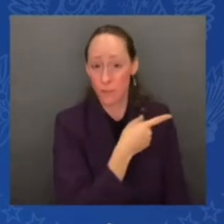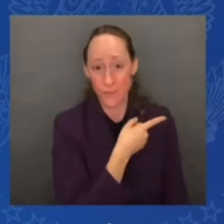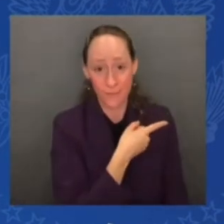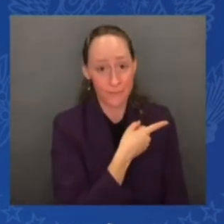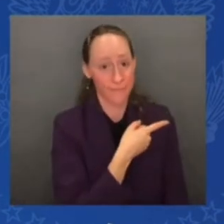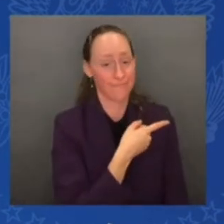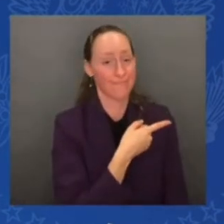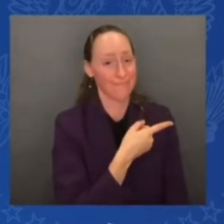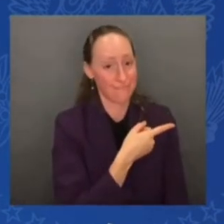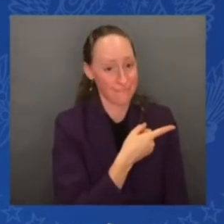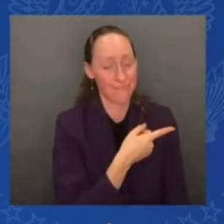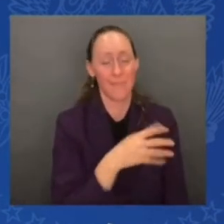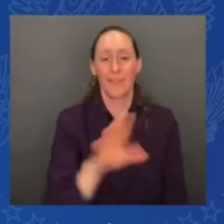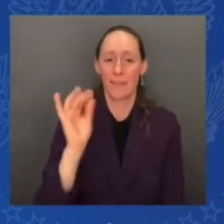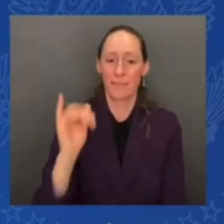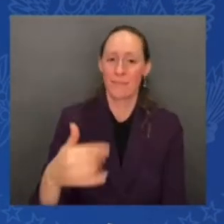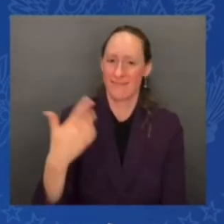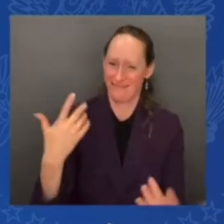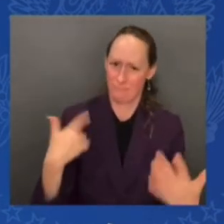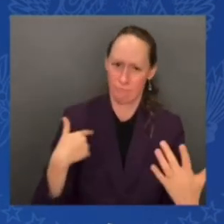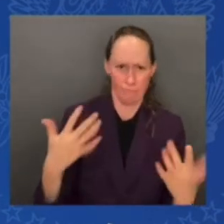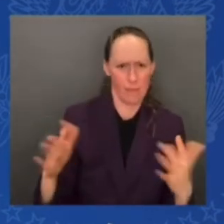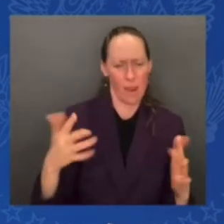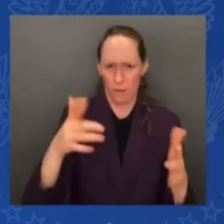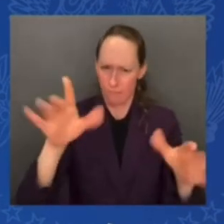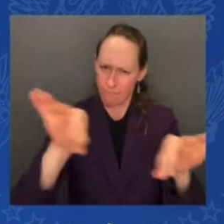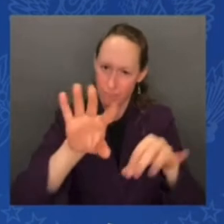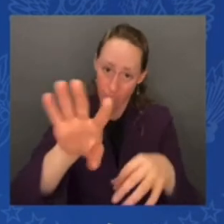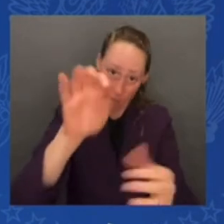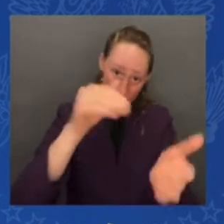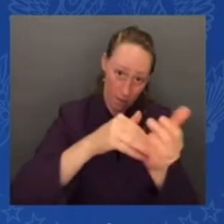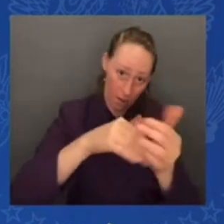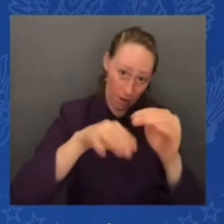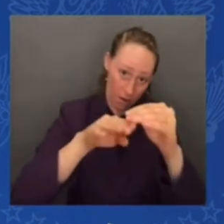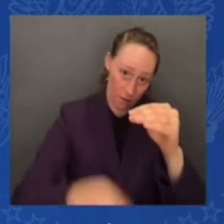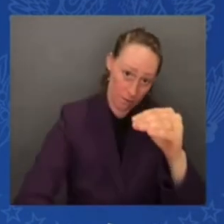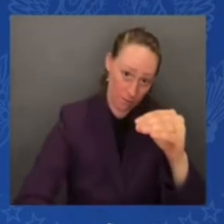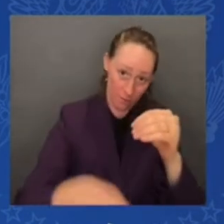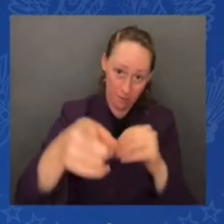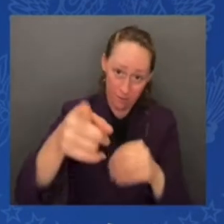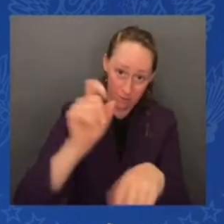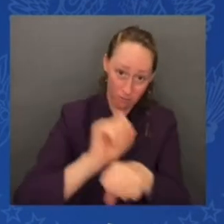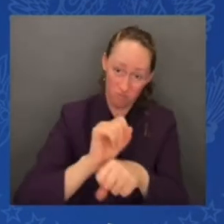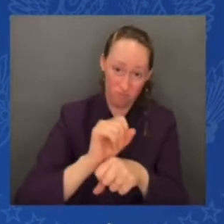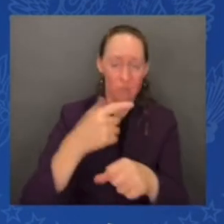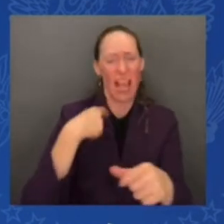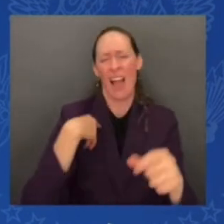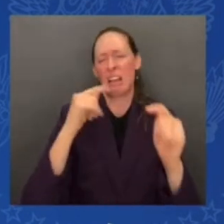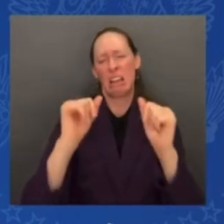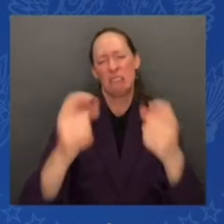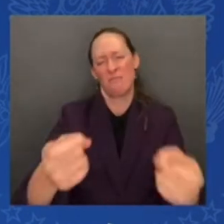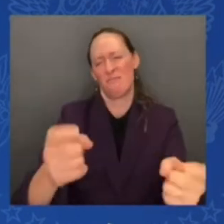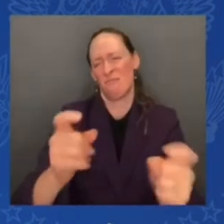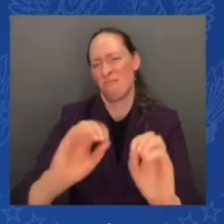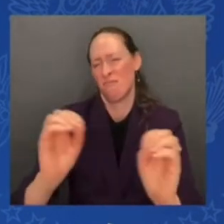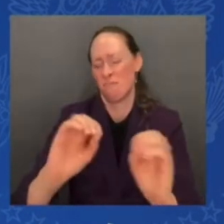keep it. Unlike the last president, as I said, my first 2 years in office, the federal deficit fell by